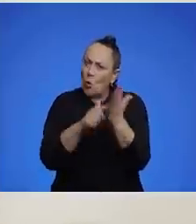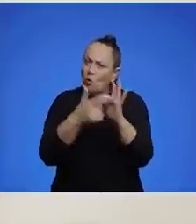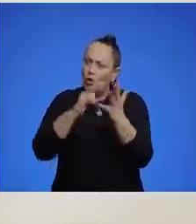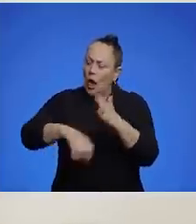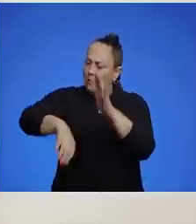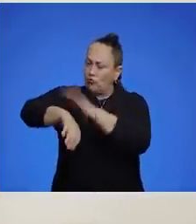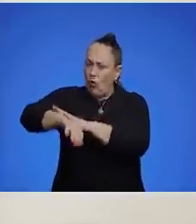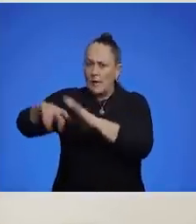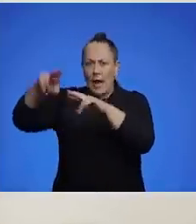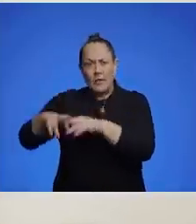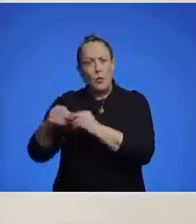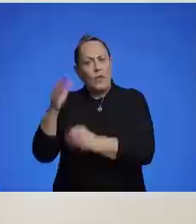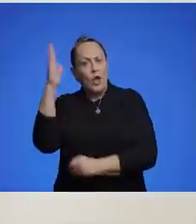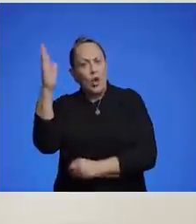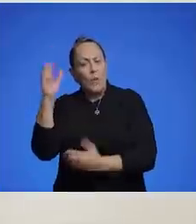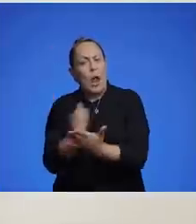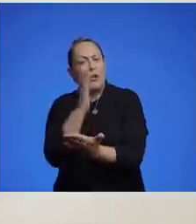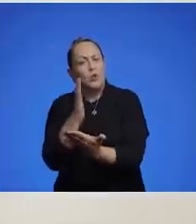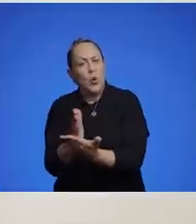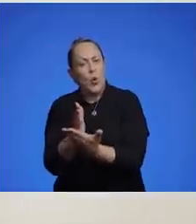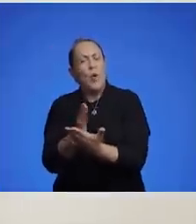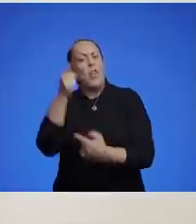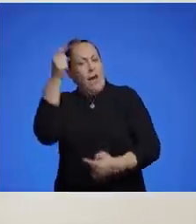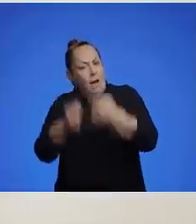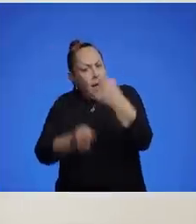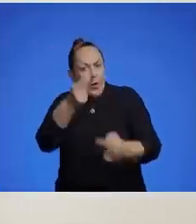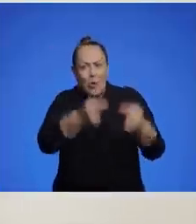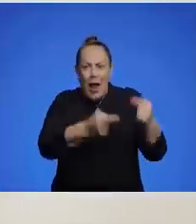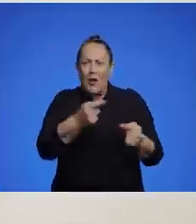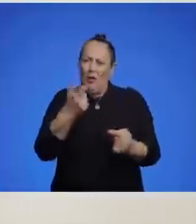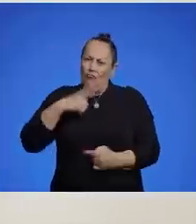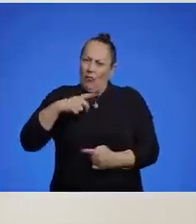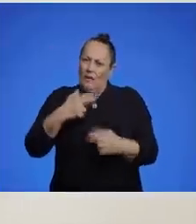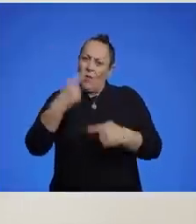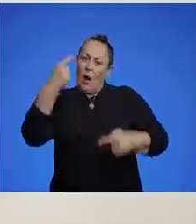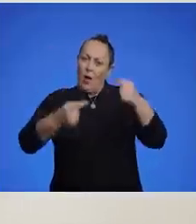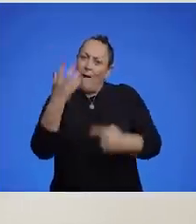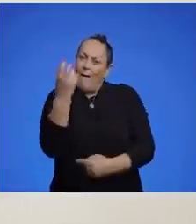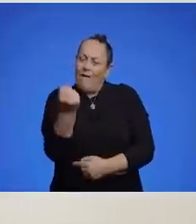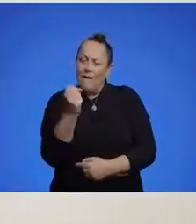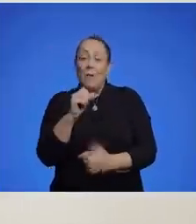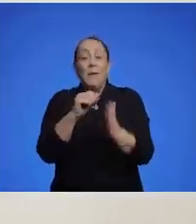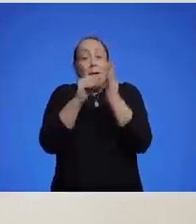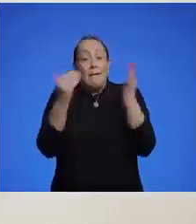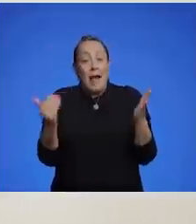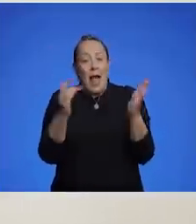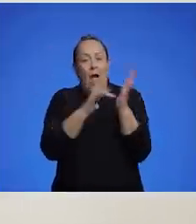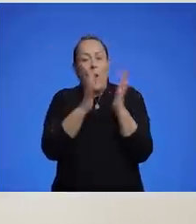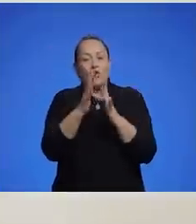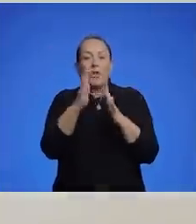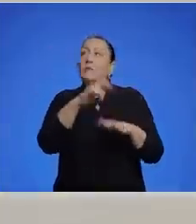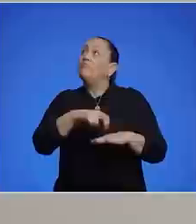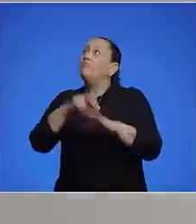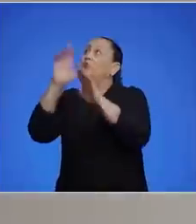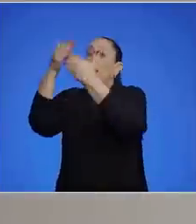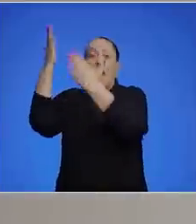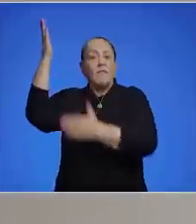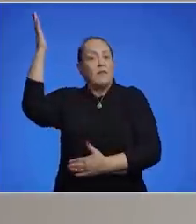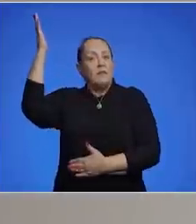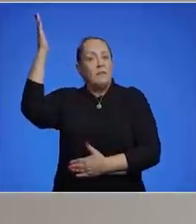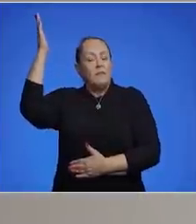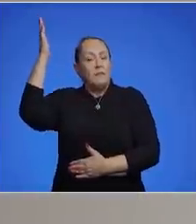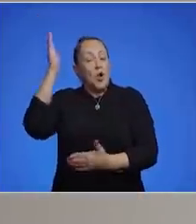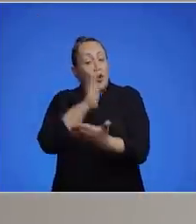that James sits on your right hand. And they had arguments and they had reasons to argue. But now Jesus was being taken up.